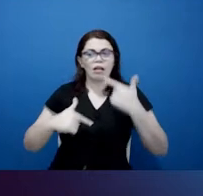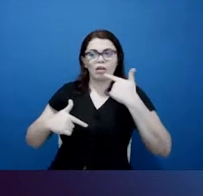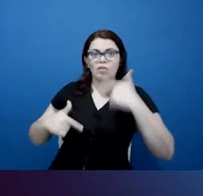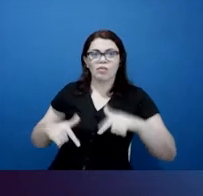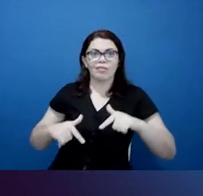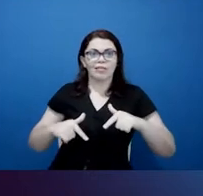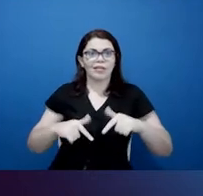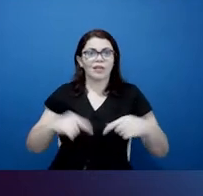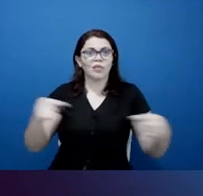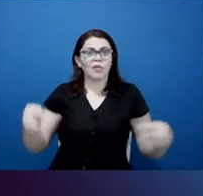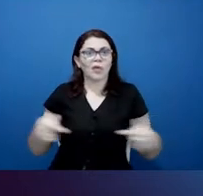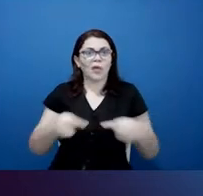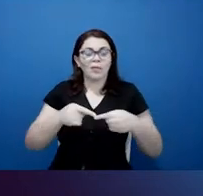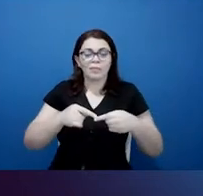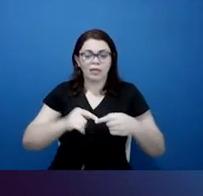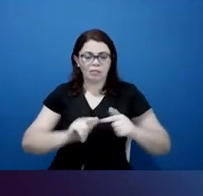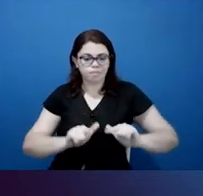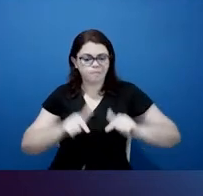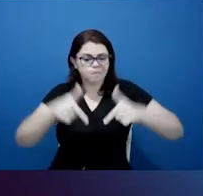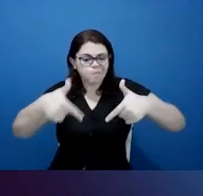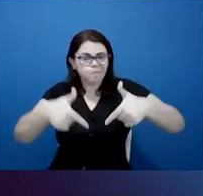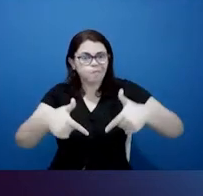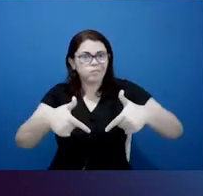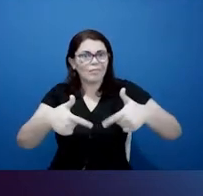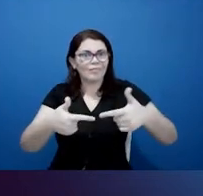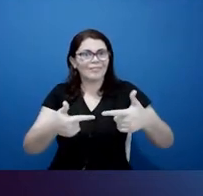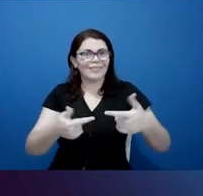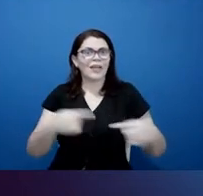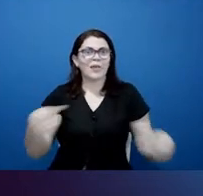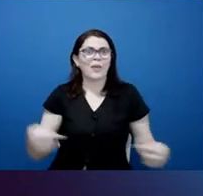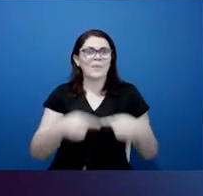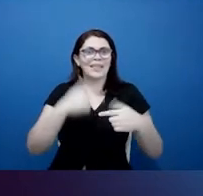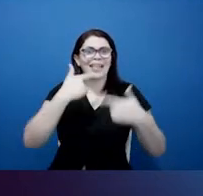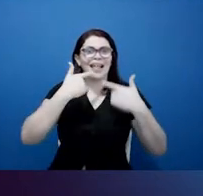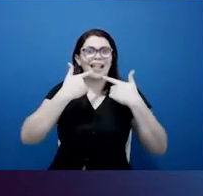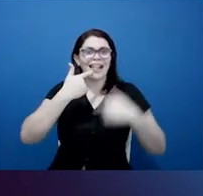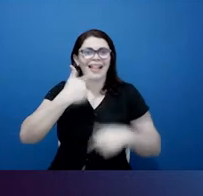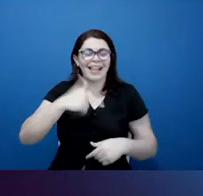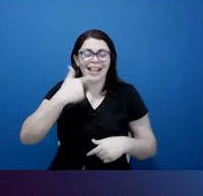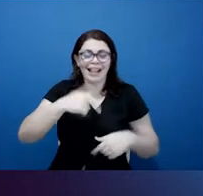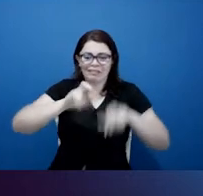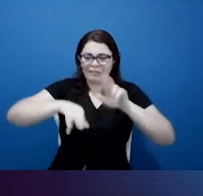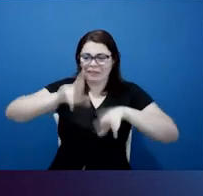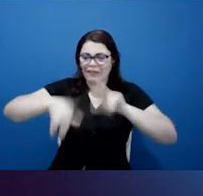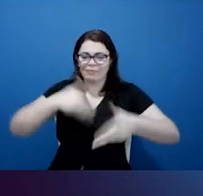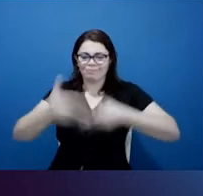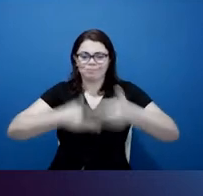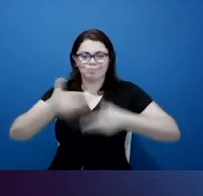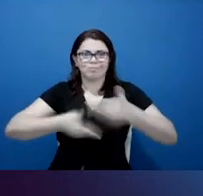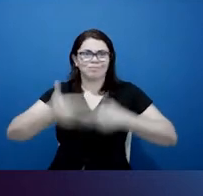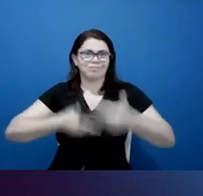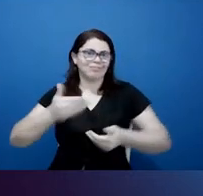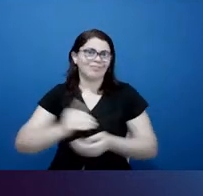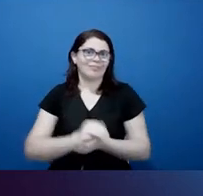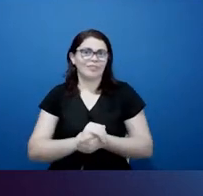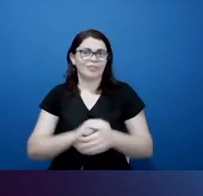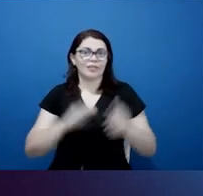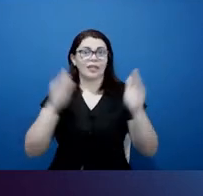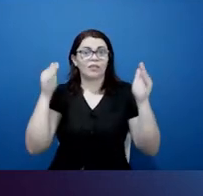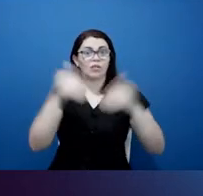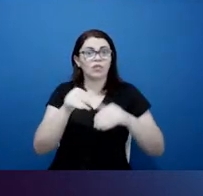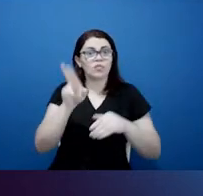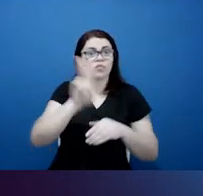more dynamic way than what we call multilingualism. It emphasizes the use of language